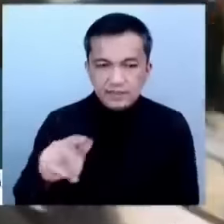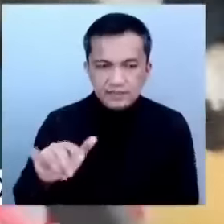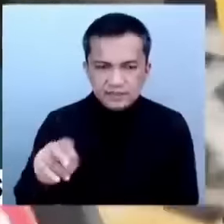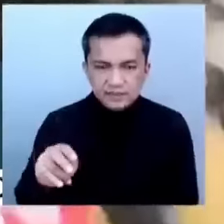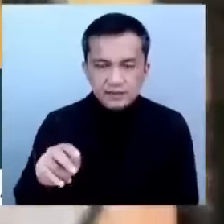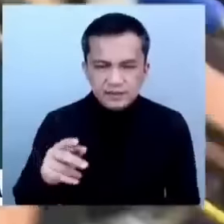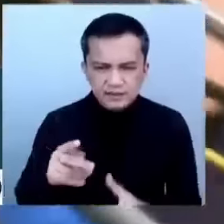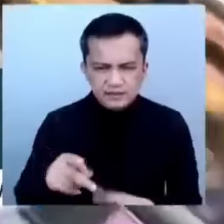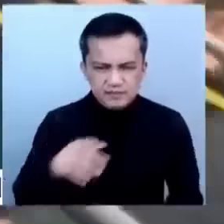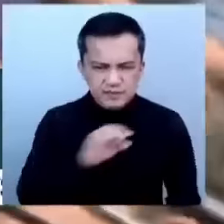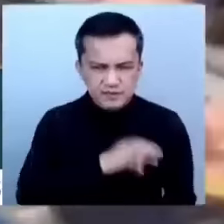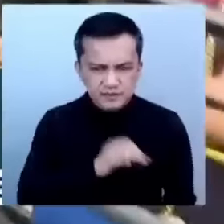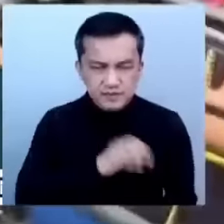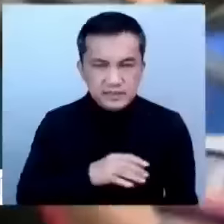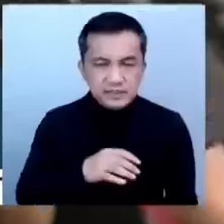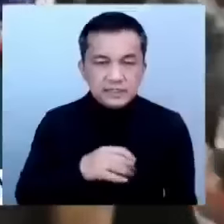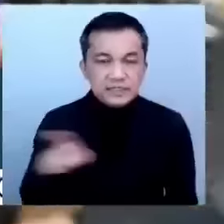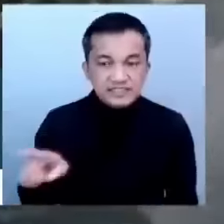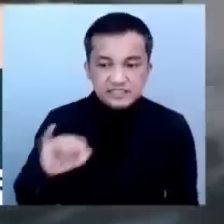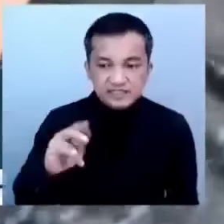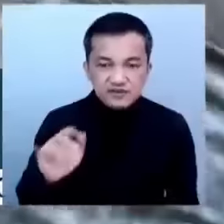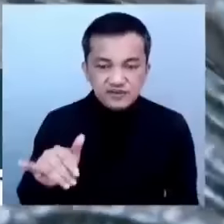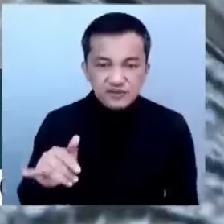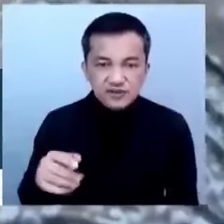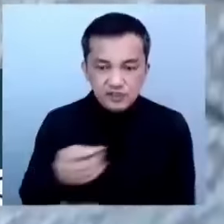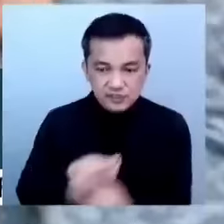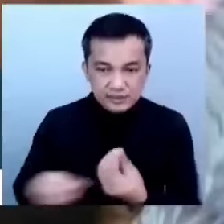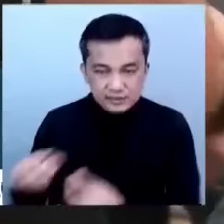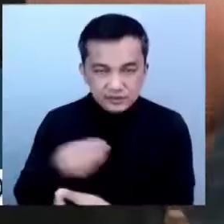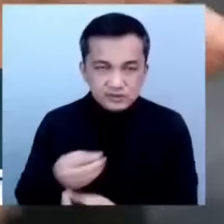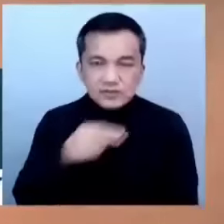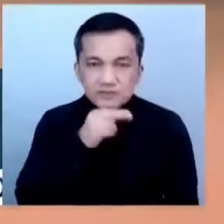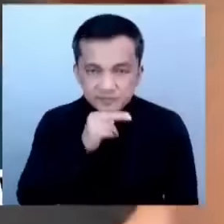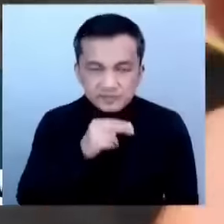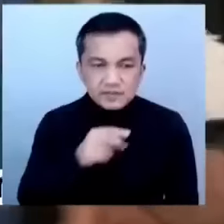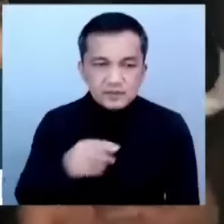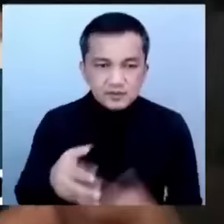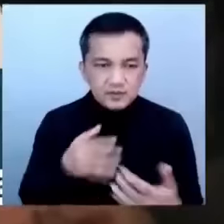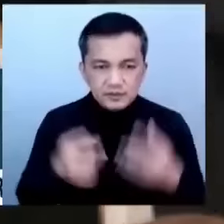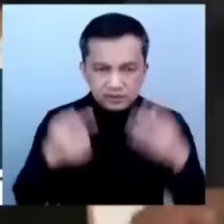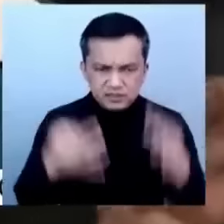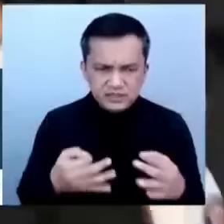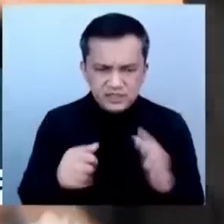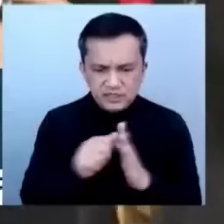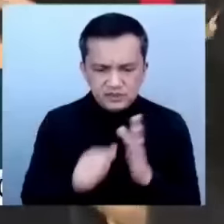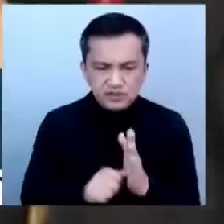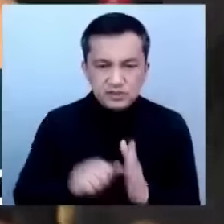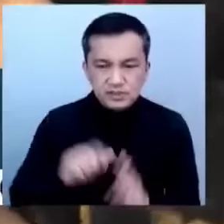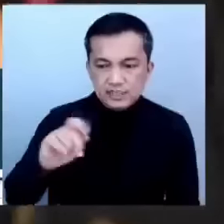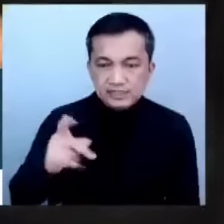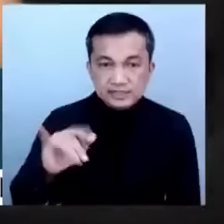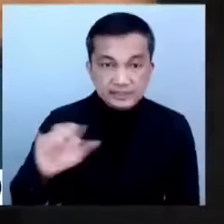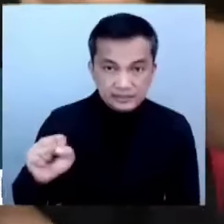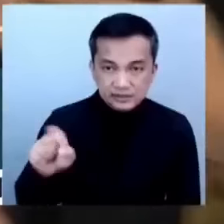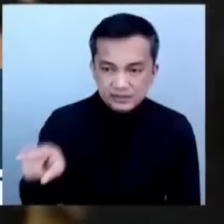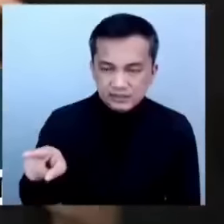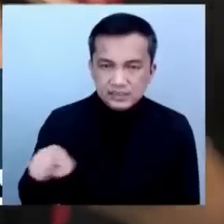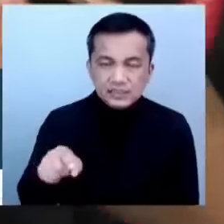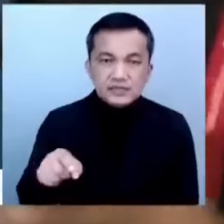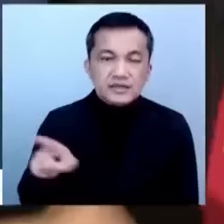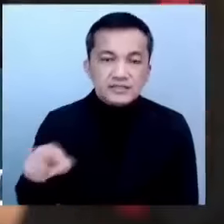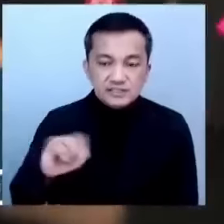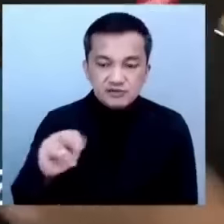benefited from Estrada's PDAF and transactions with Napoles. Despite the convictions, attorney Alexis Abastilla Suarez, Estrada's lawyer,